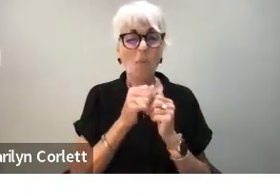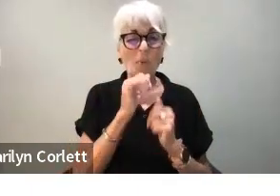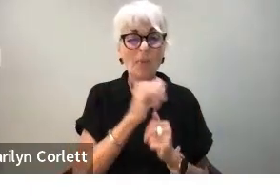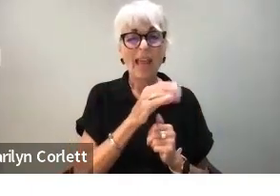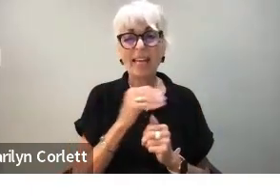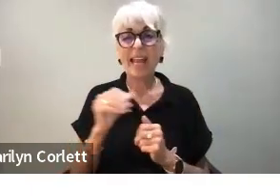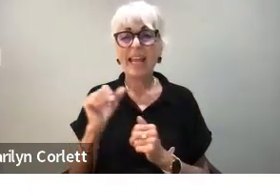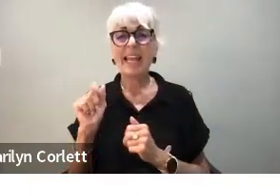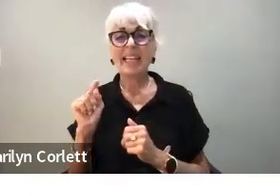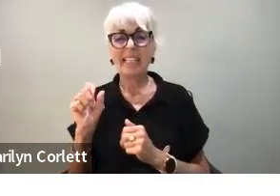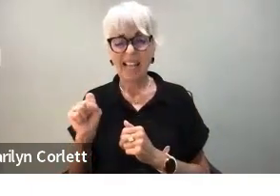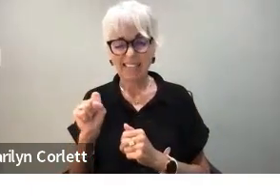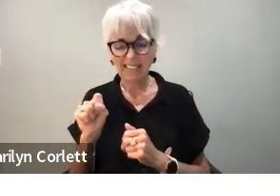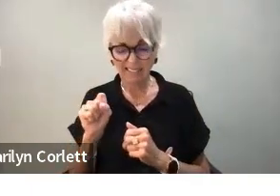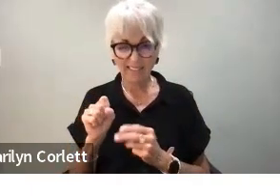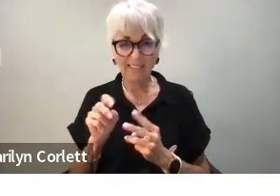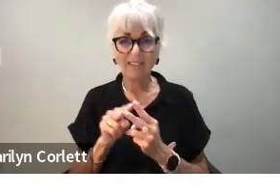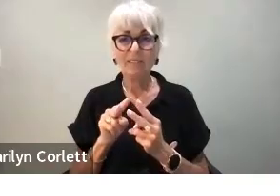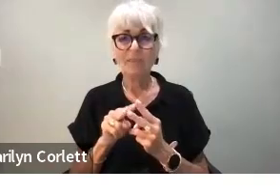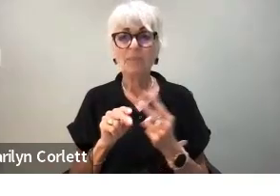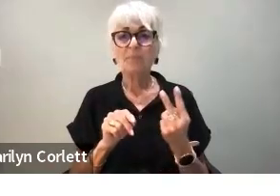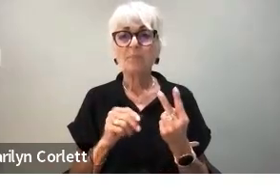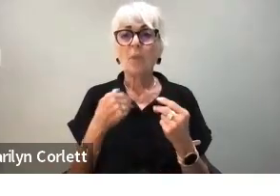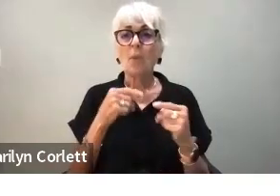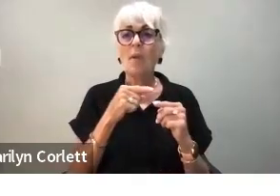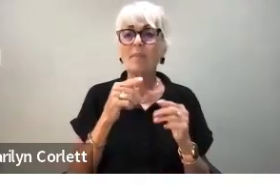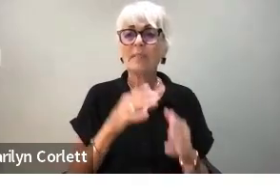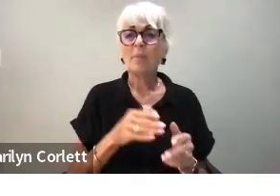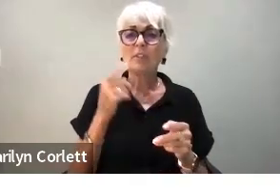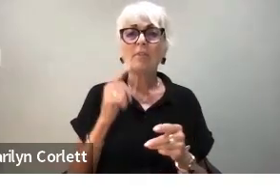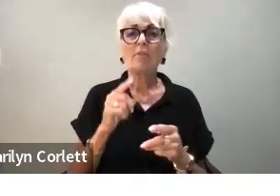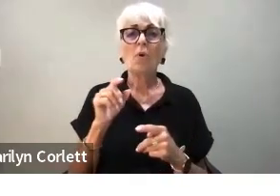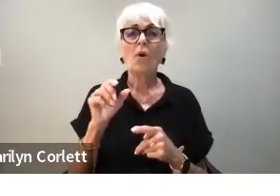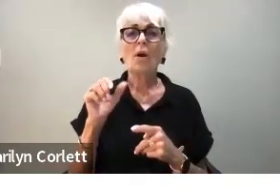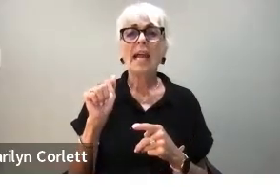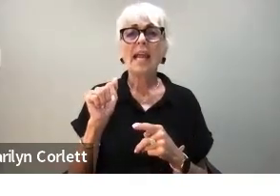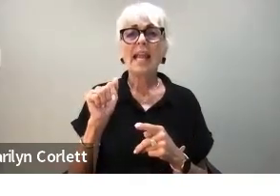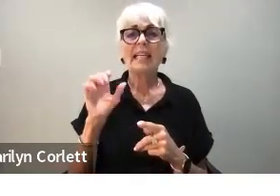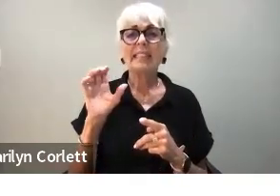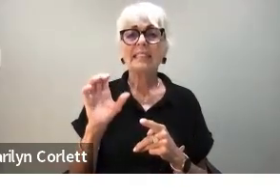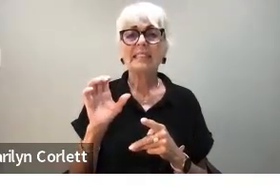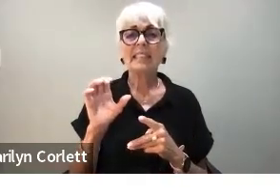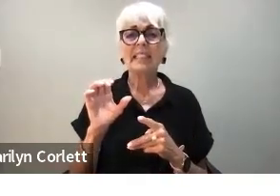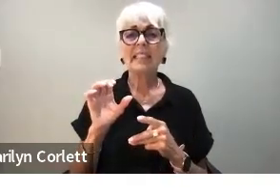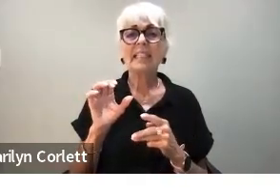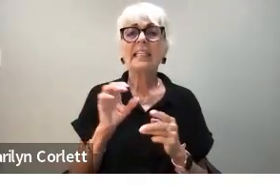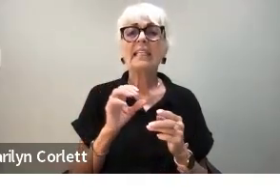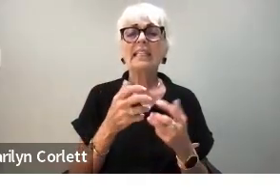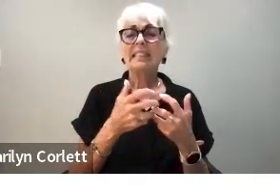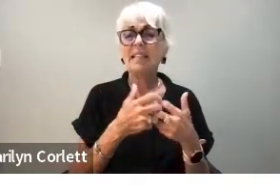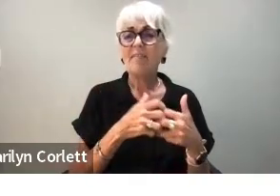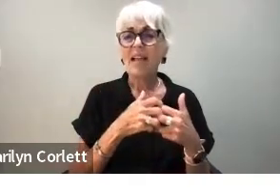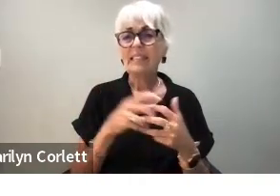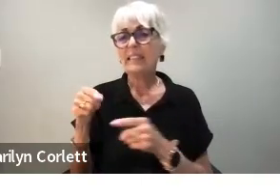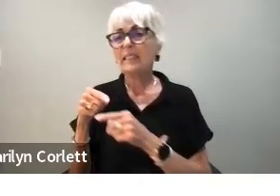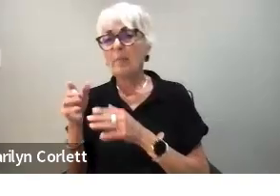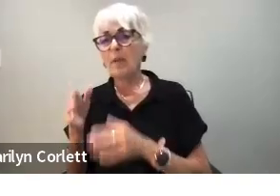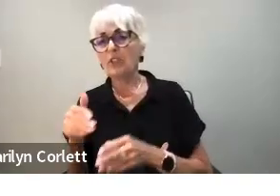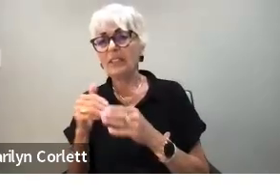that. We have a specialist for AAC devices, specialist in community